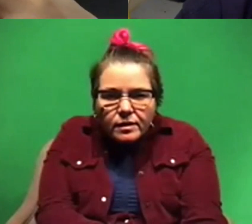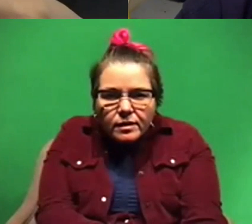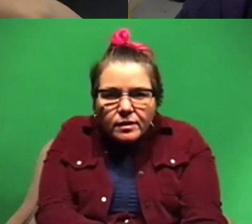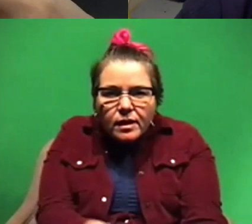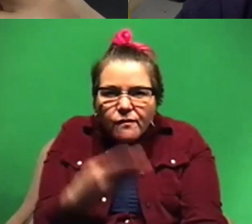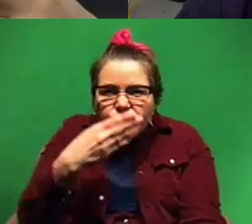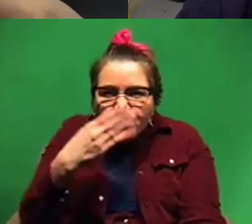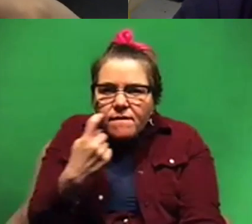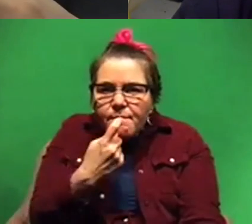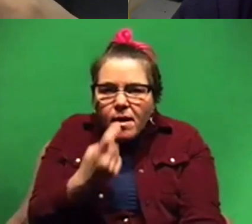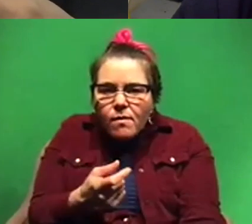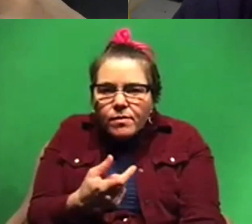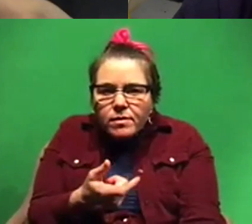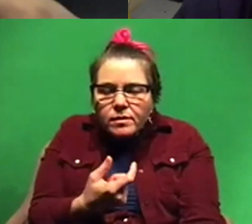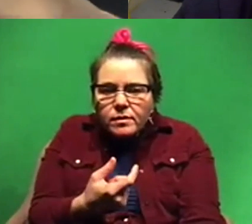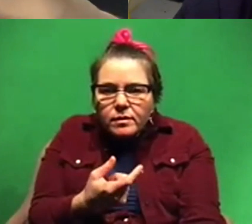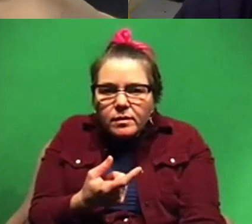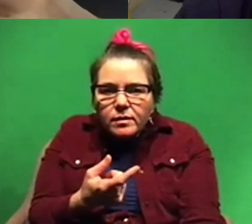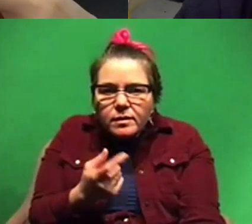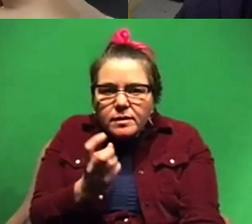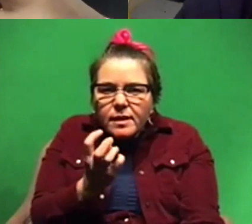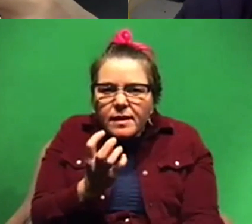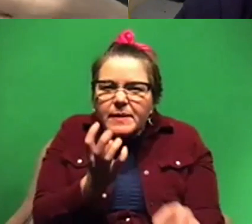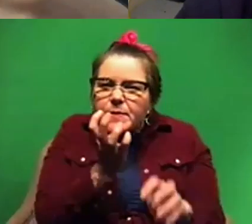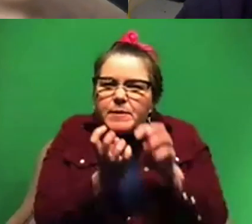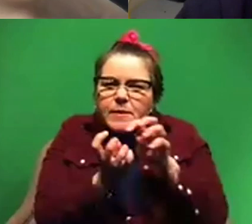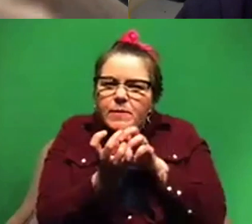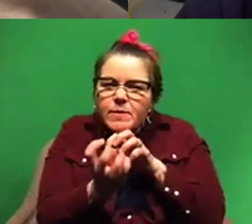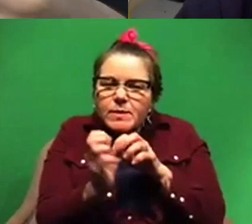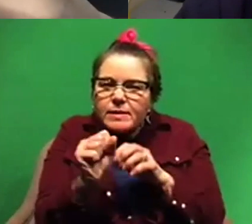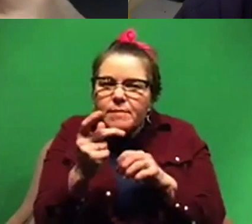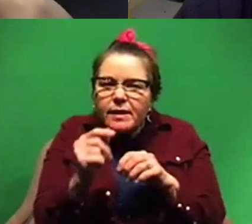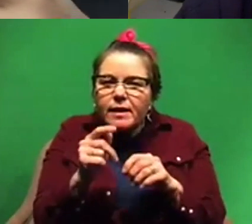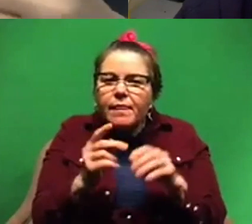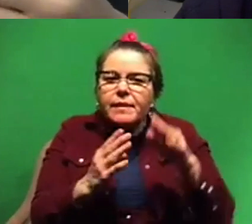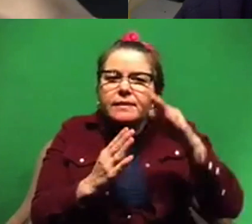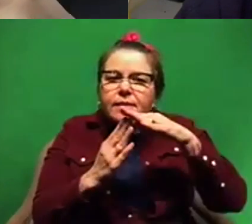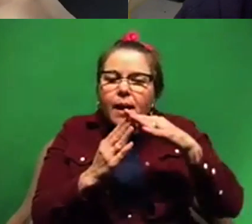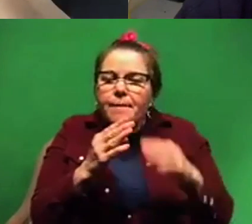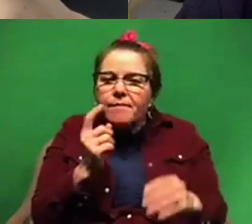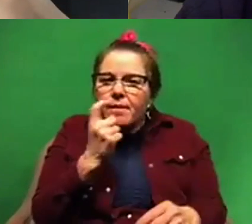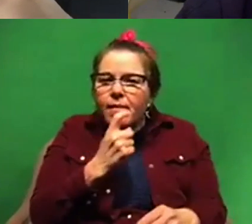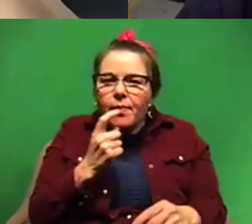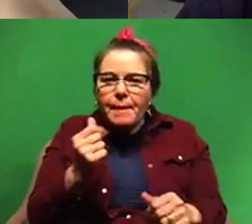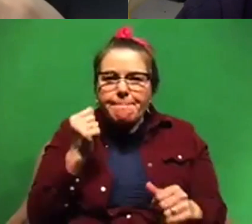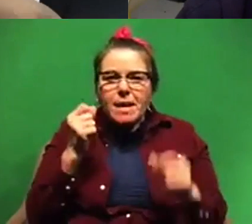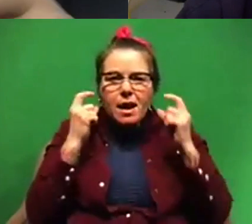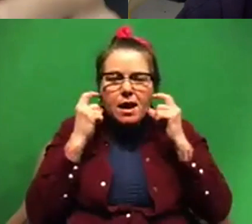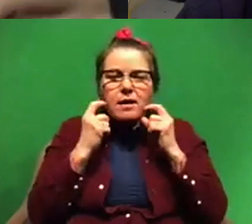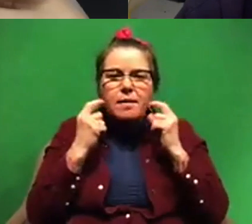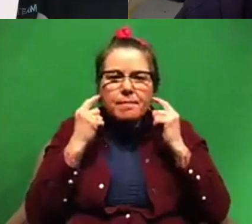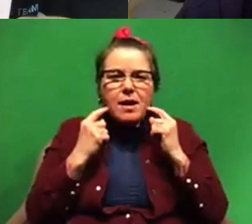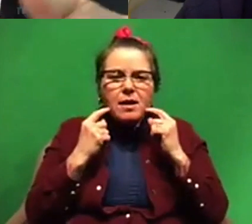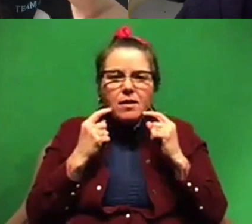here. And these are like little spiky teeth. And this is the top of the mouth there, and this is the back. So these ones are actually